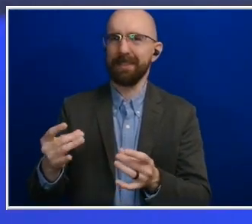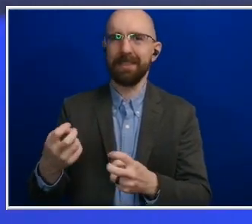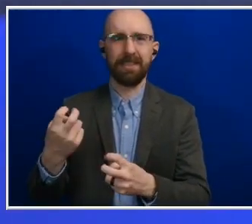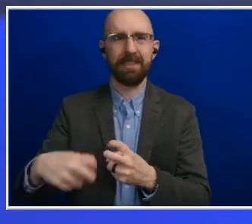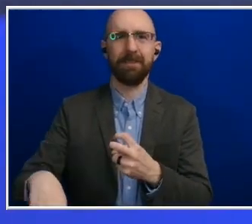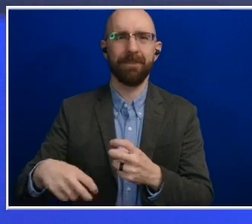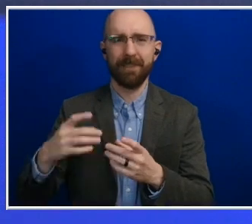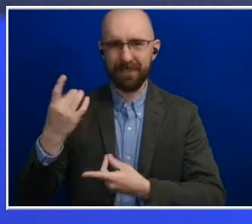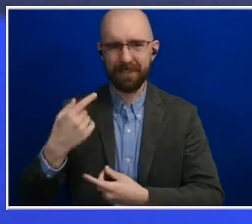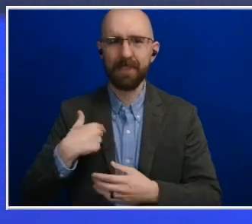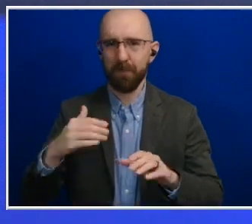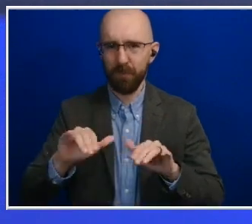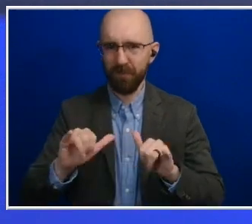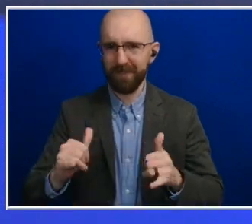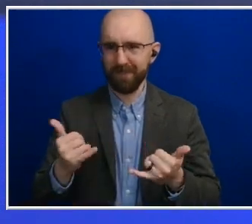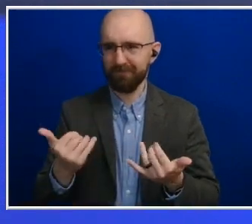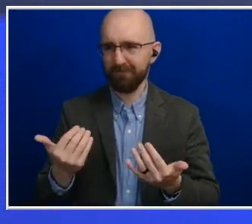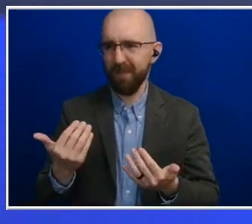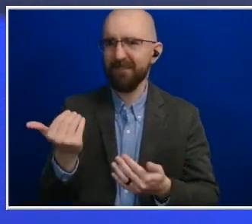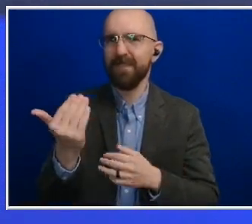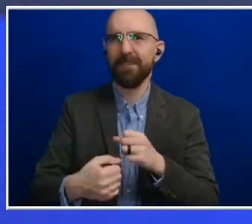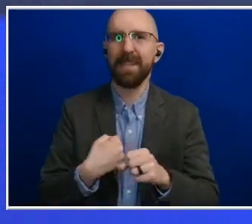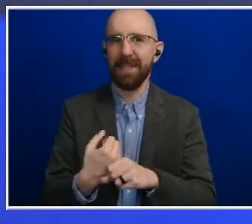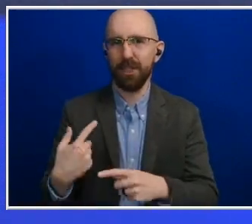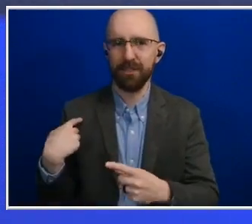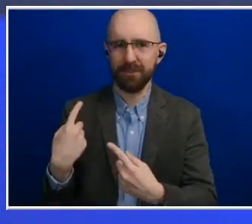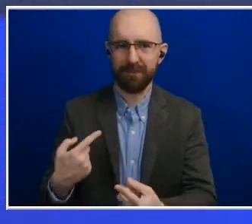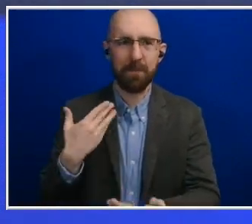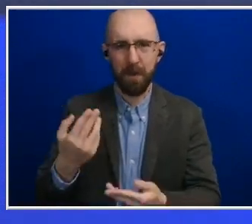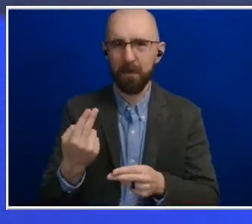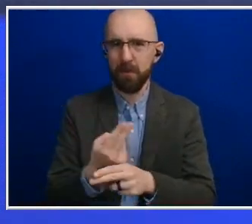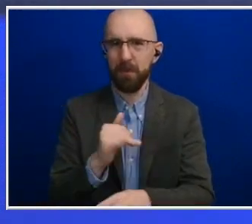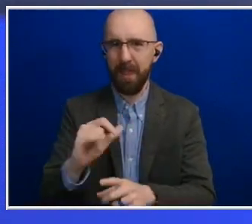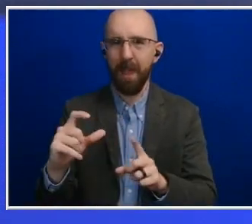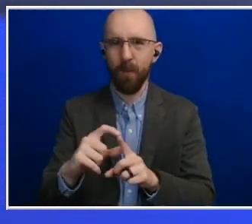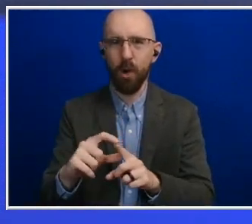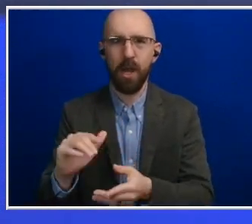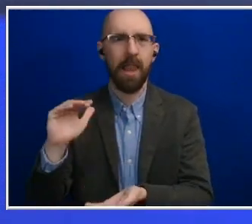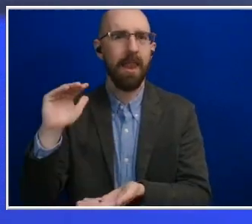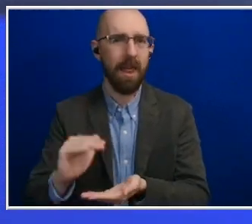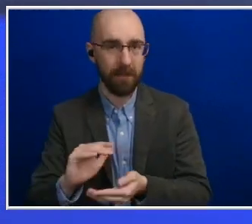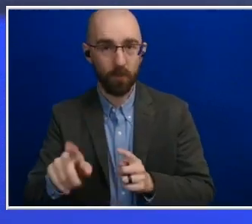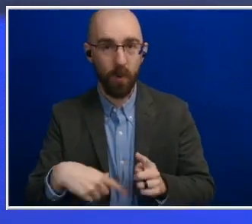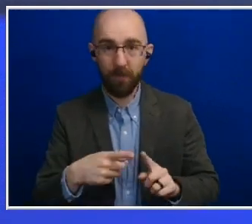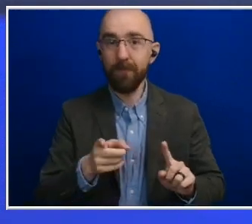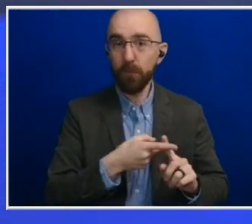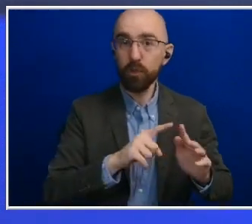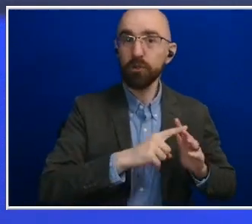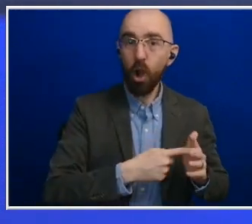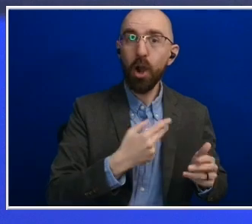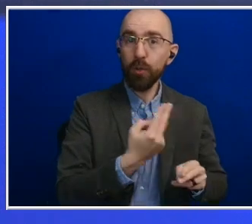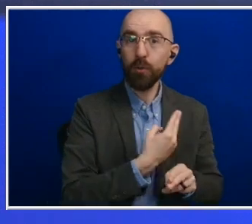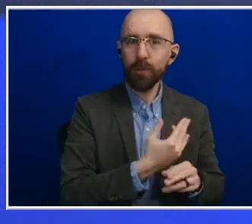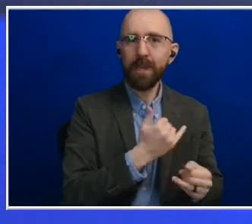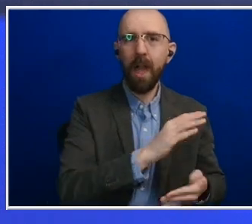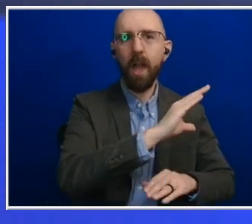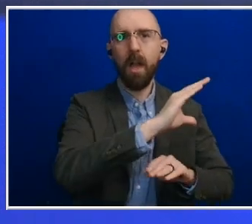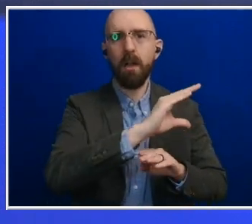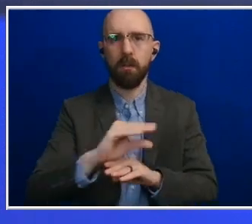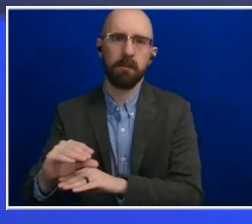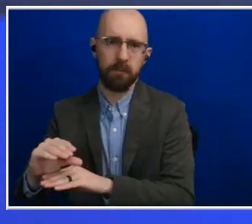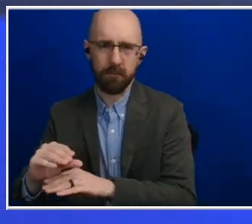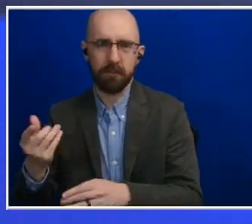for 15 years, so I probably use that word less than when I started, but absolutely. Patients can be cured from